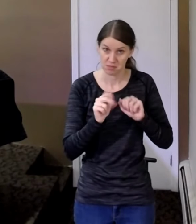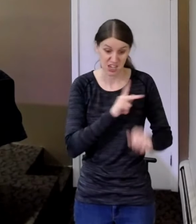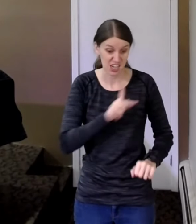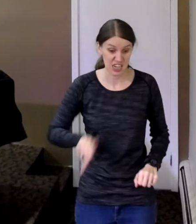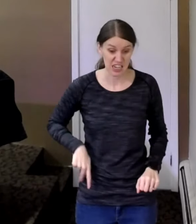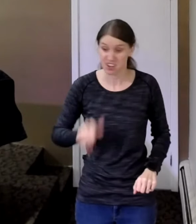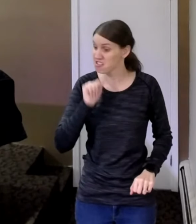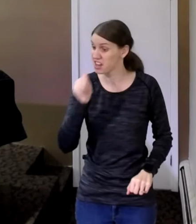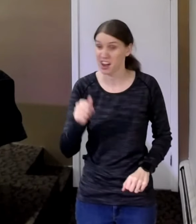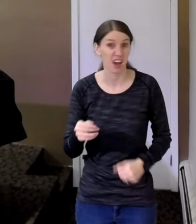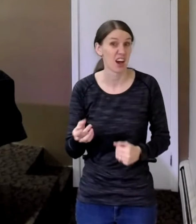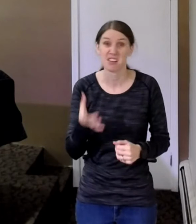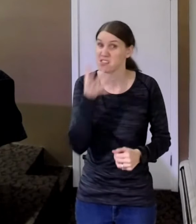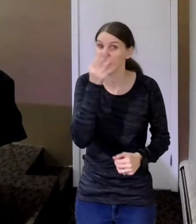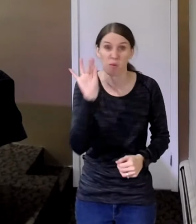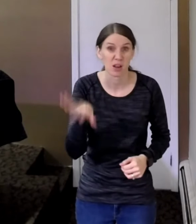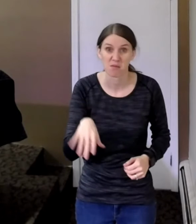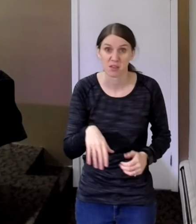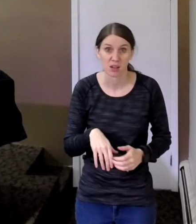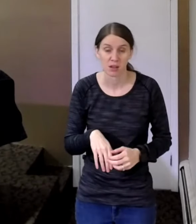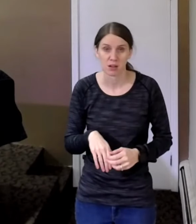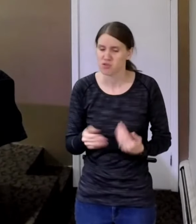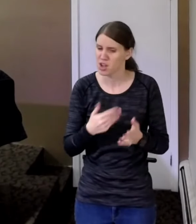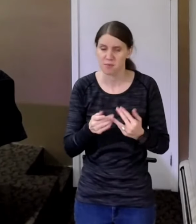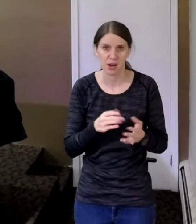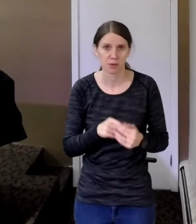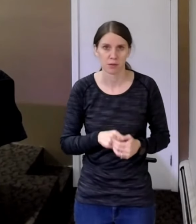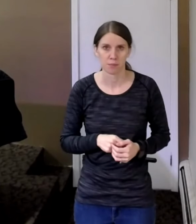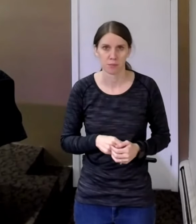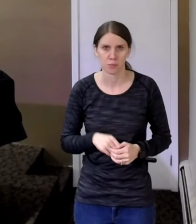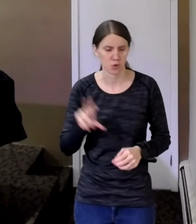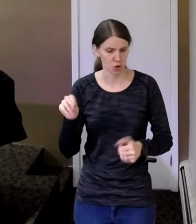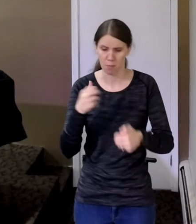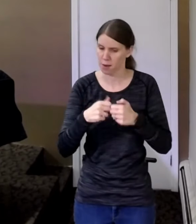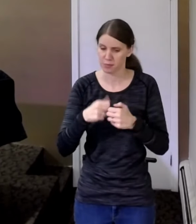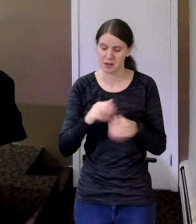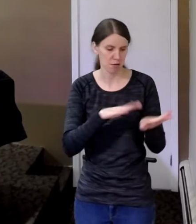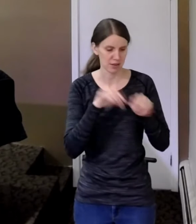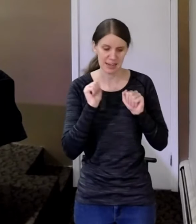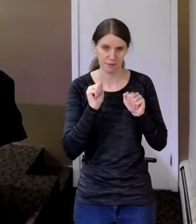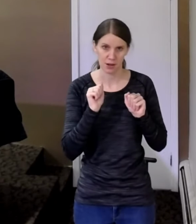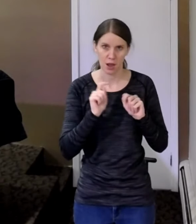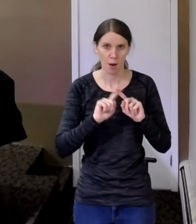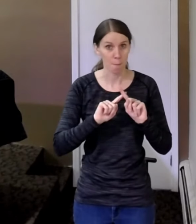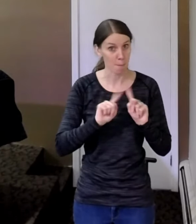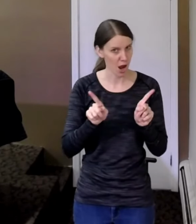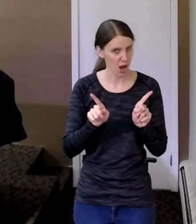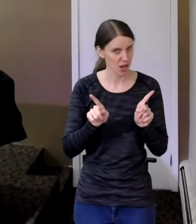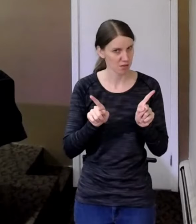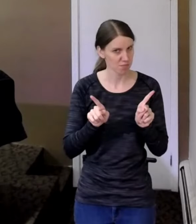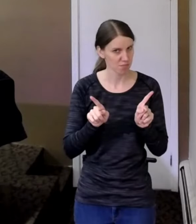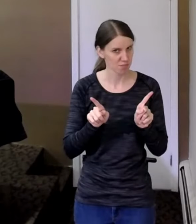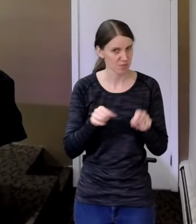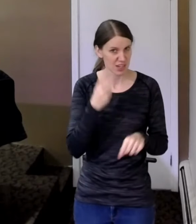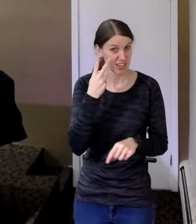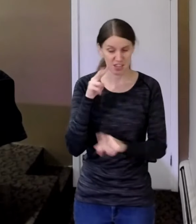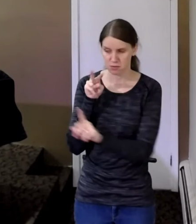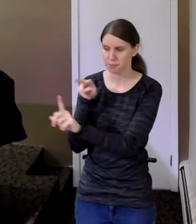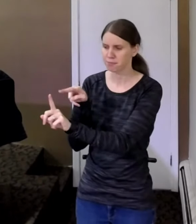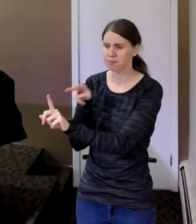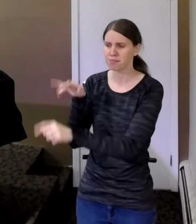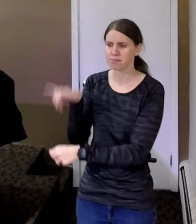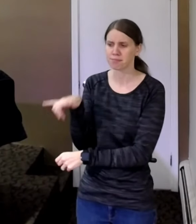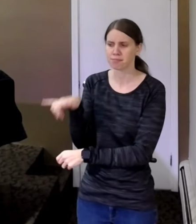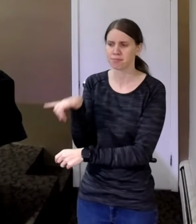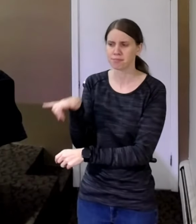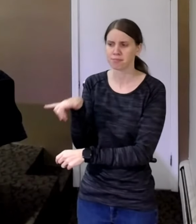right? No problems. He would have taken care of it. Instead, he stands there and lusts after her. Then he goes